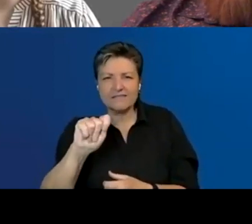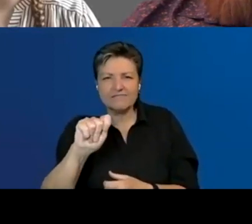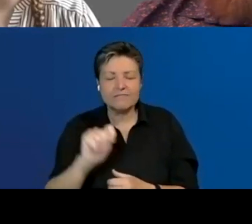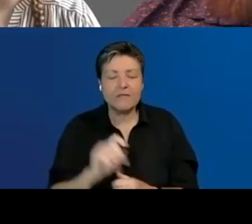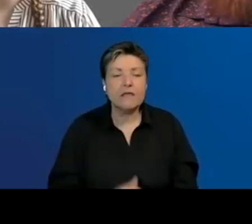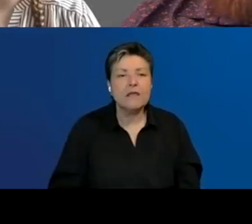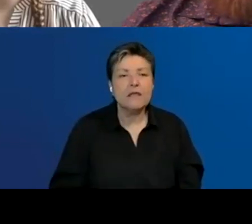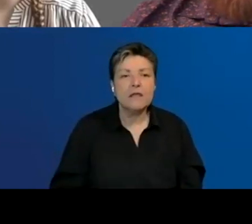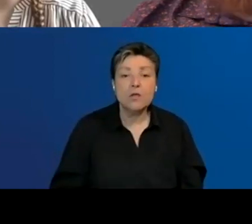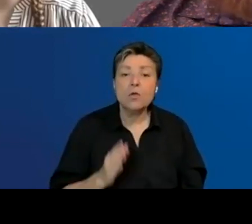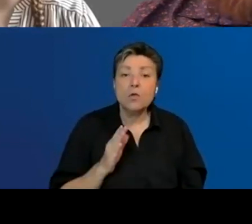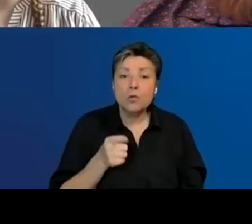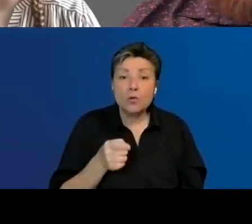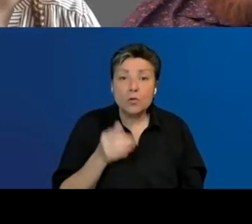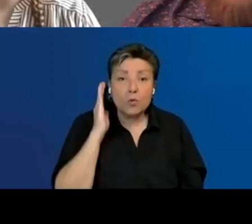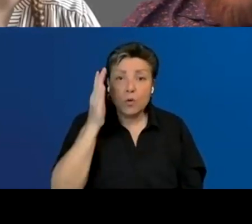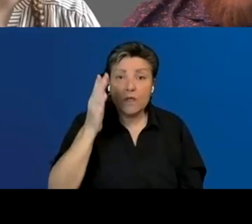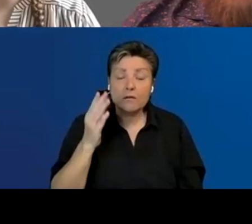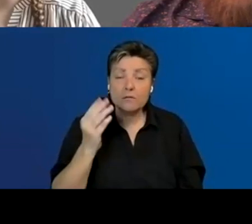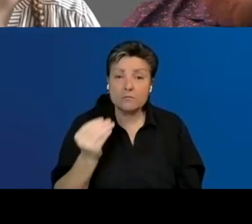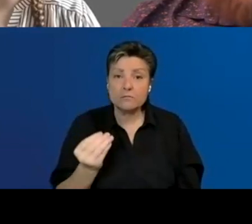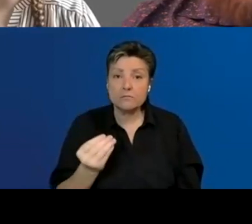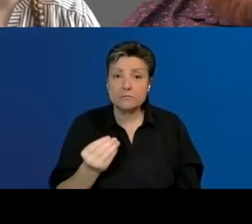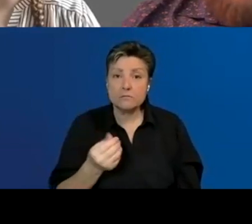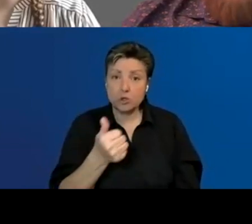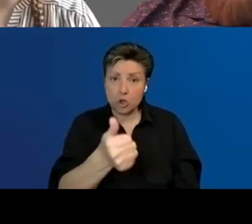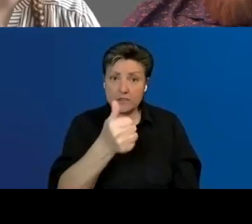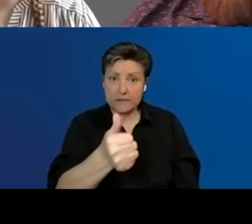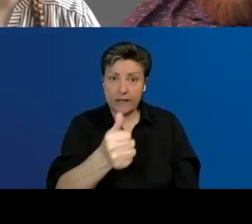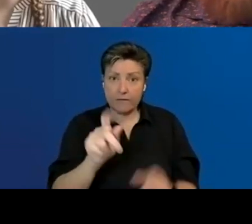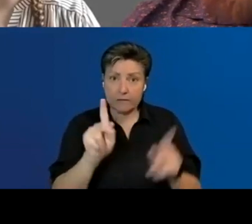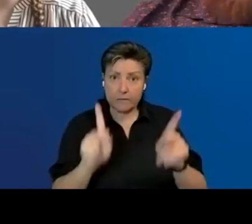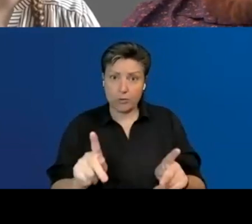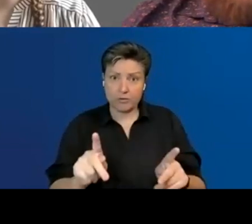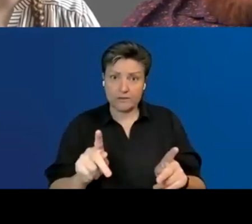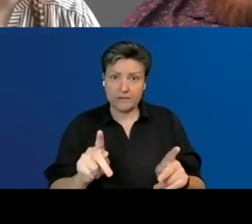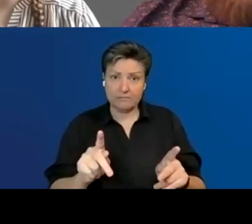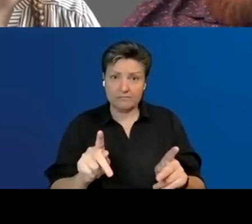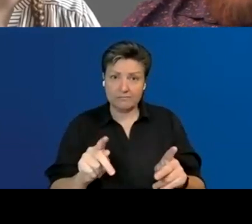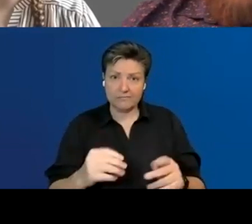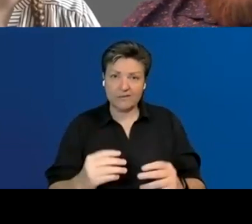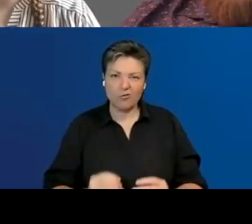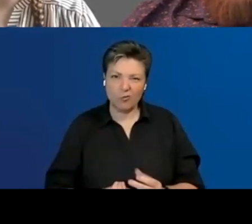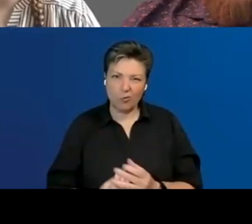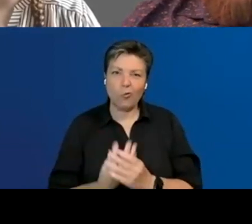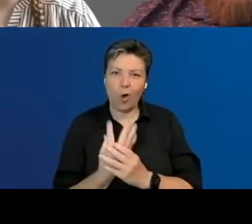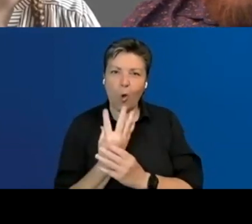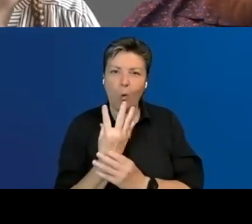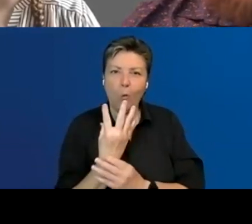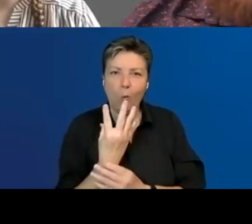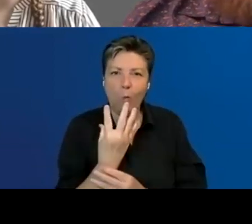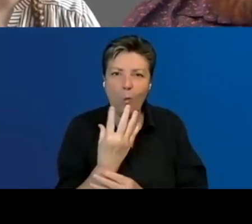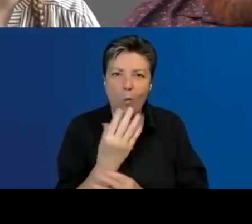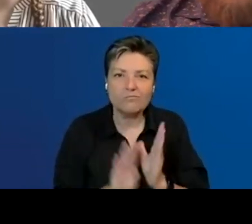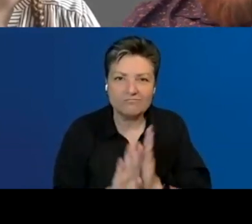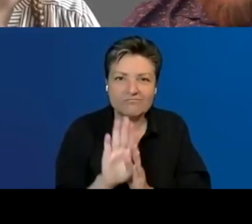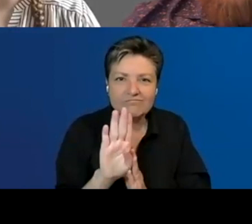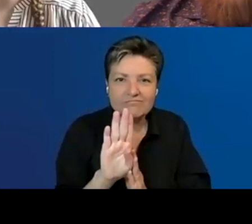you will also grow as a person. And at the end of the day, that's what this is all about. That's